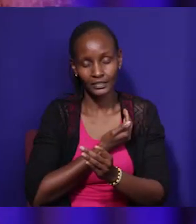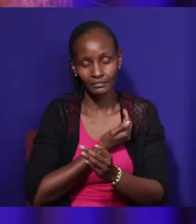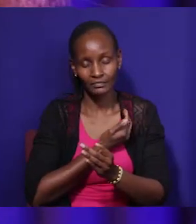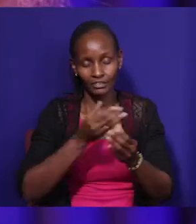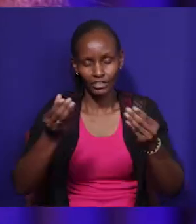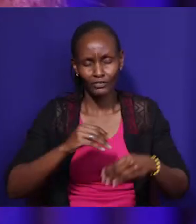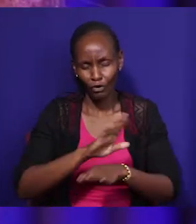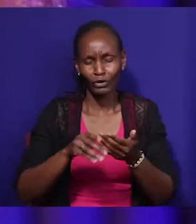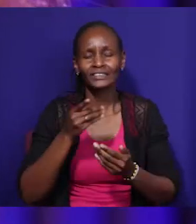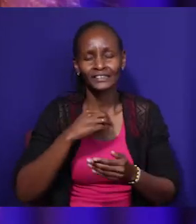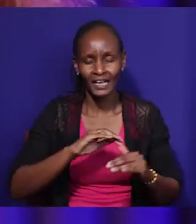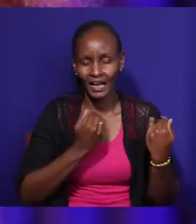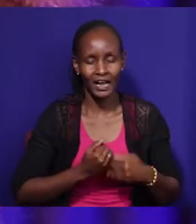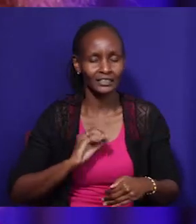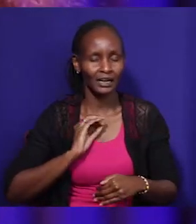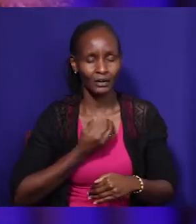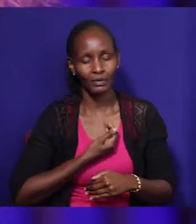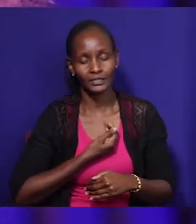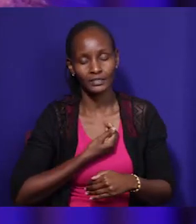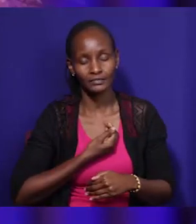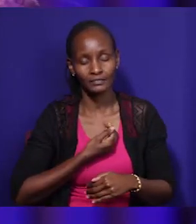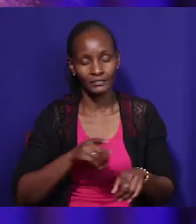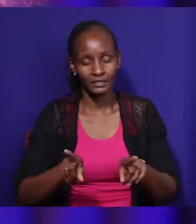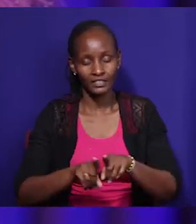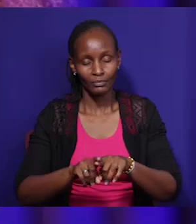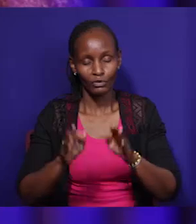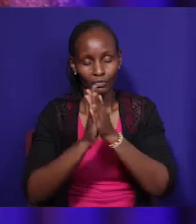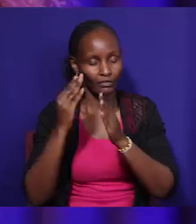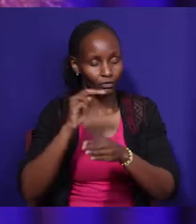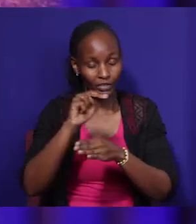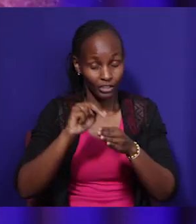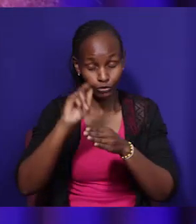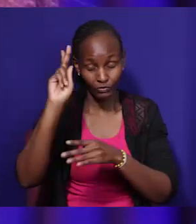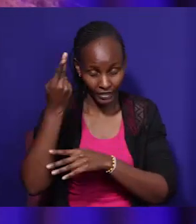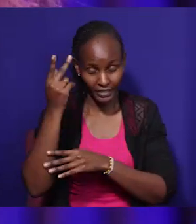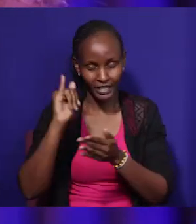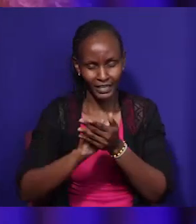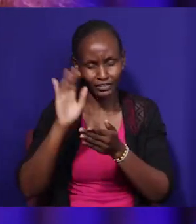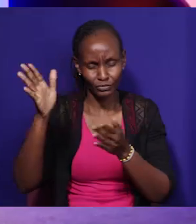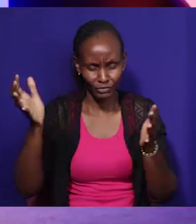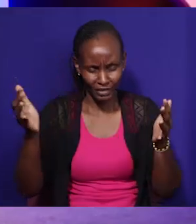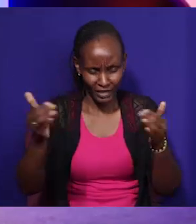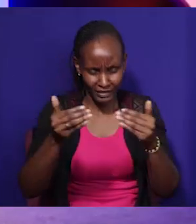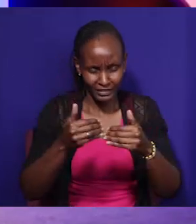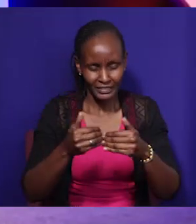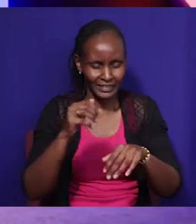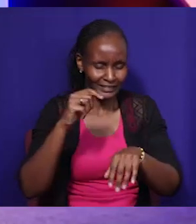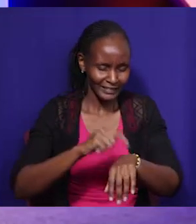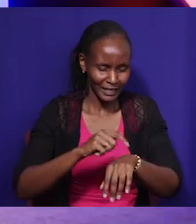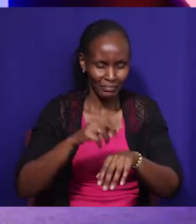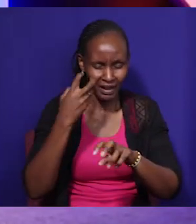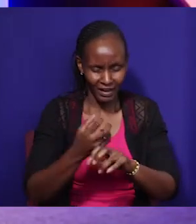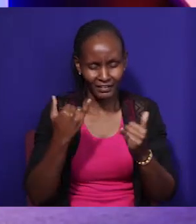all the desires of our hearts and needs and wants. Jehovah Master, we also pray for this nation that you may guide us even during this difficult time